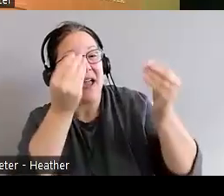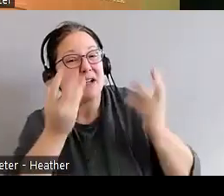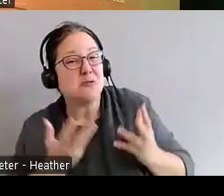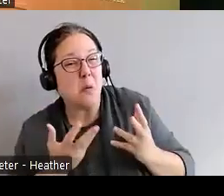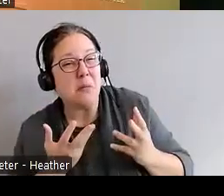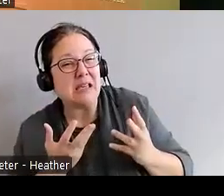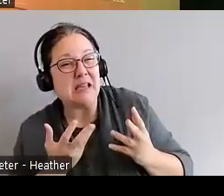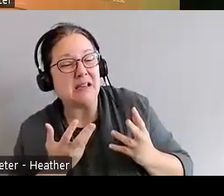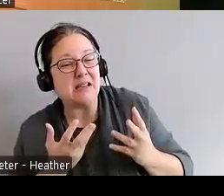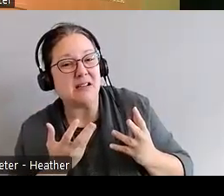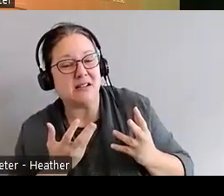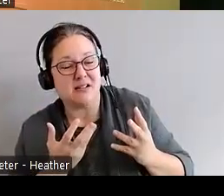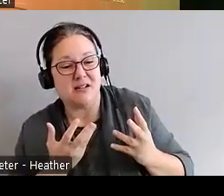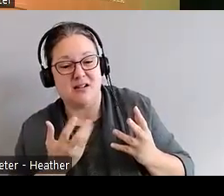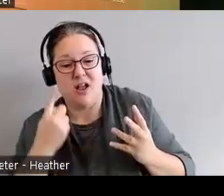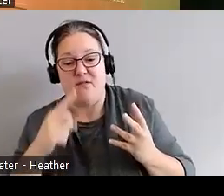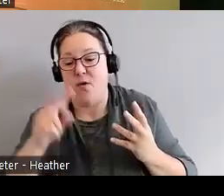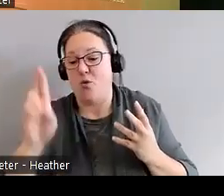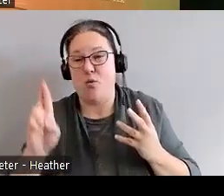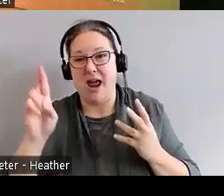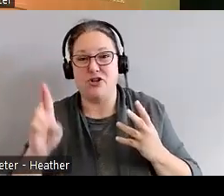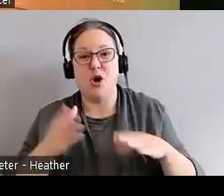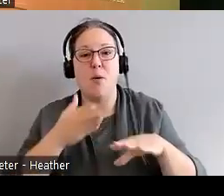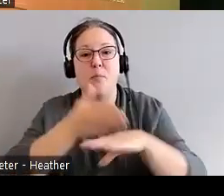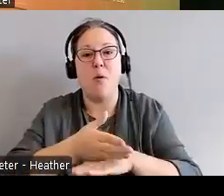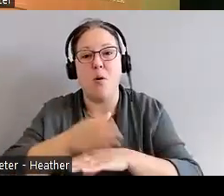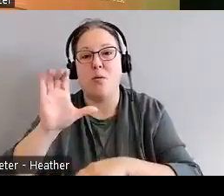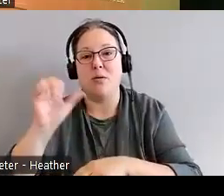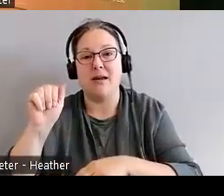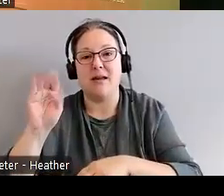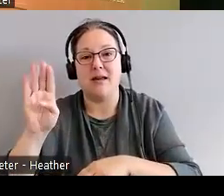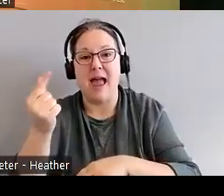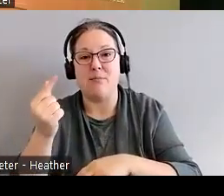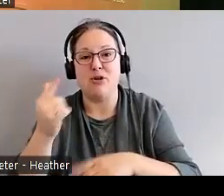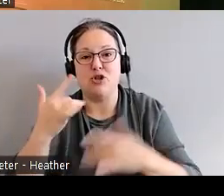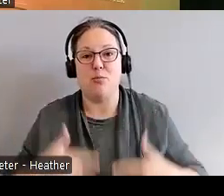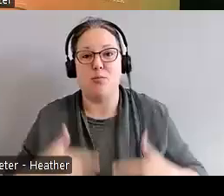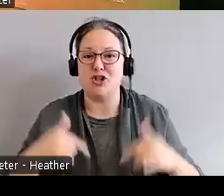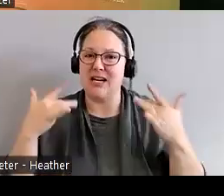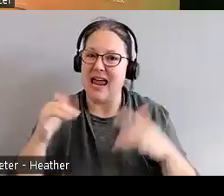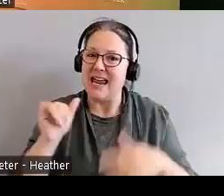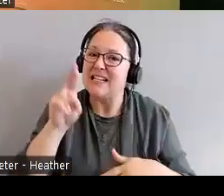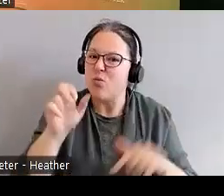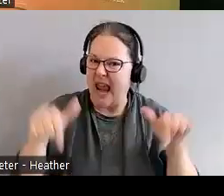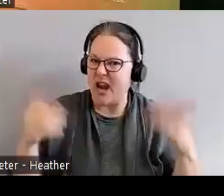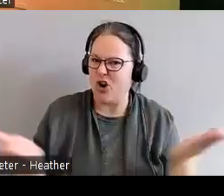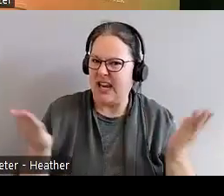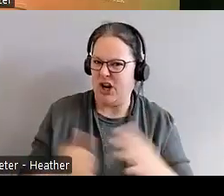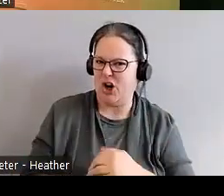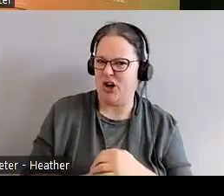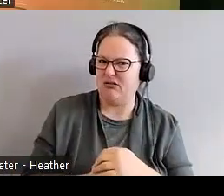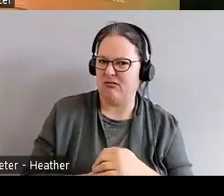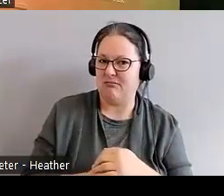in Rochester, post-cavus depression is really rare. So some of these